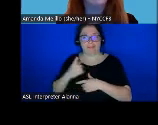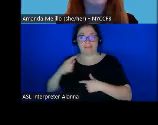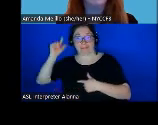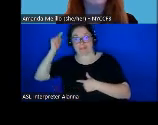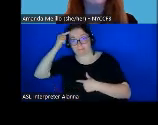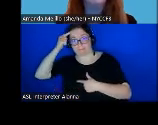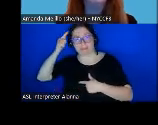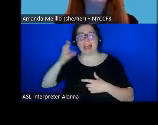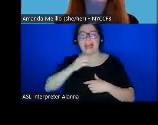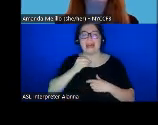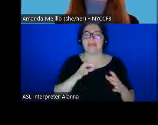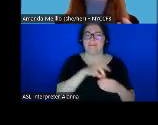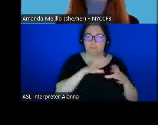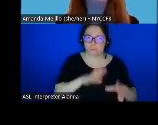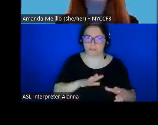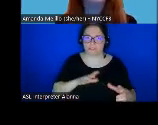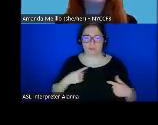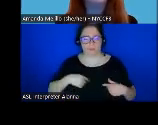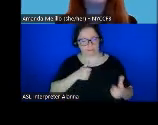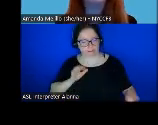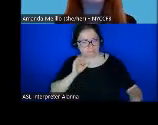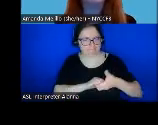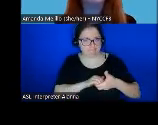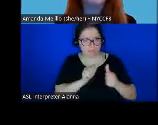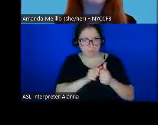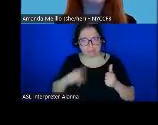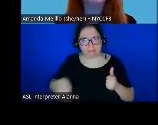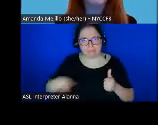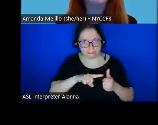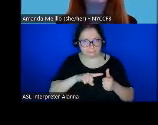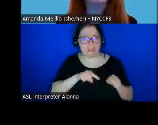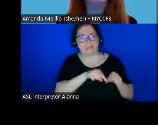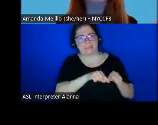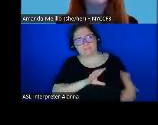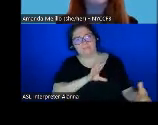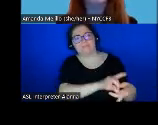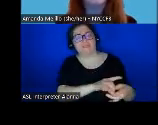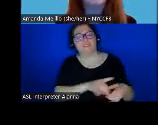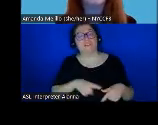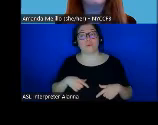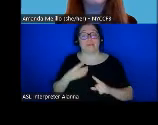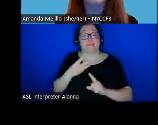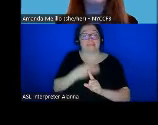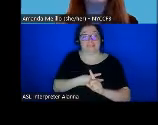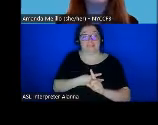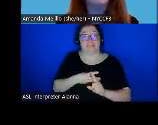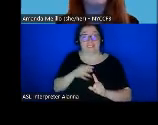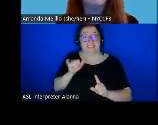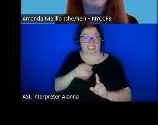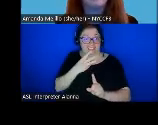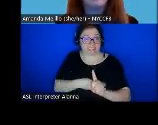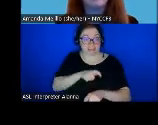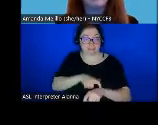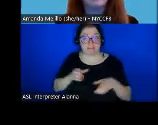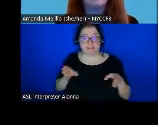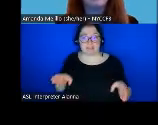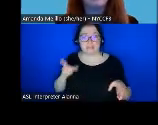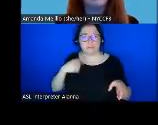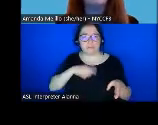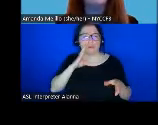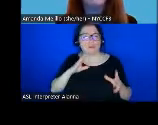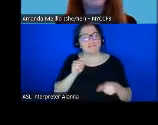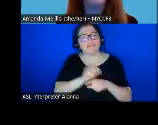connections to uh so we really want to focus during this six-month phase and providing trainings and educating staff at those